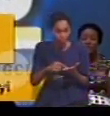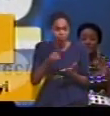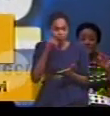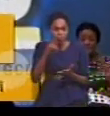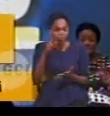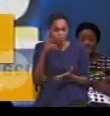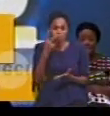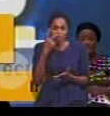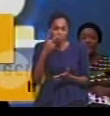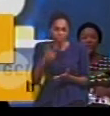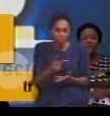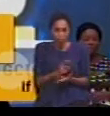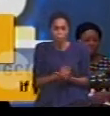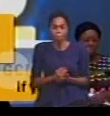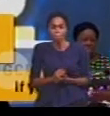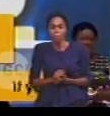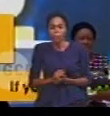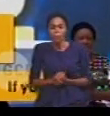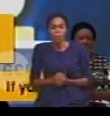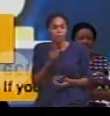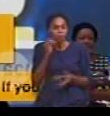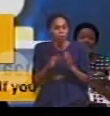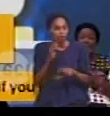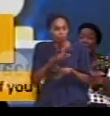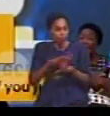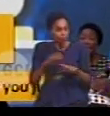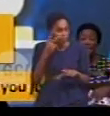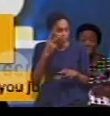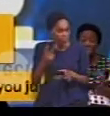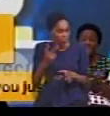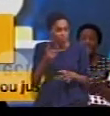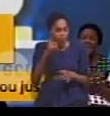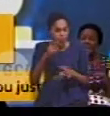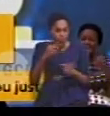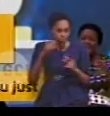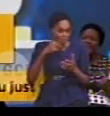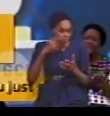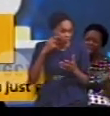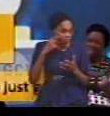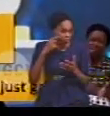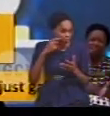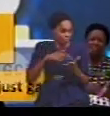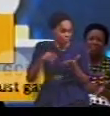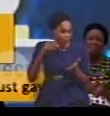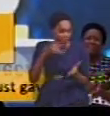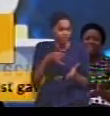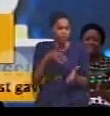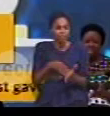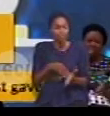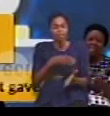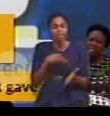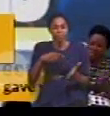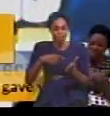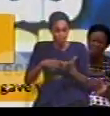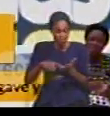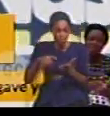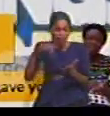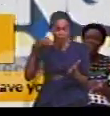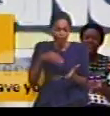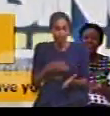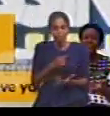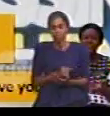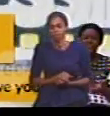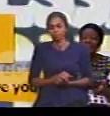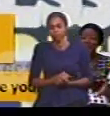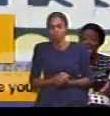you will see. If you don't see, check up again. Then check up again. This